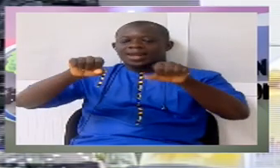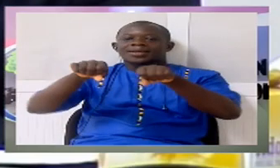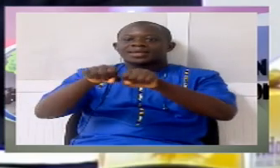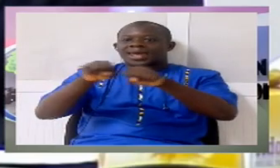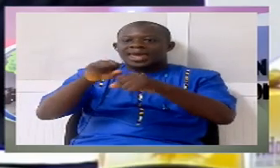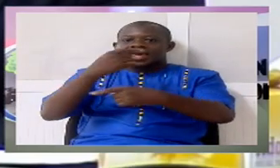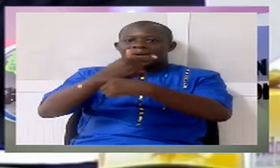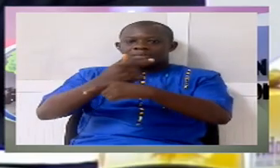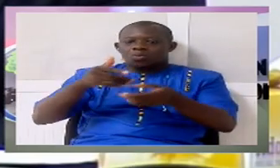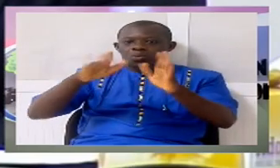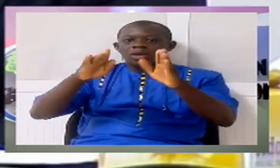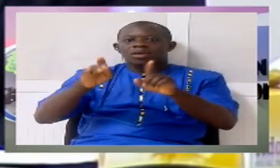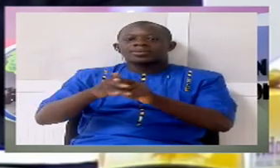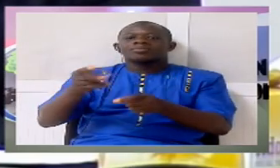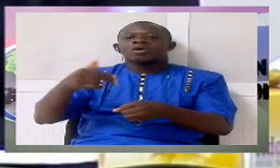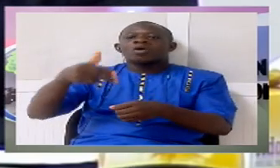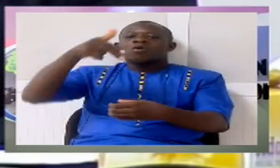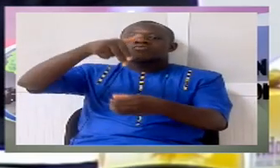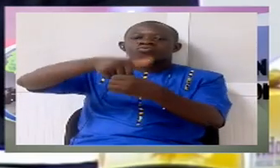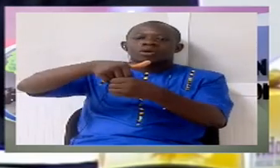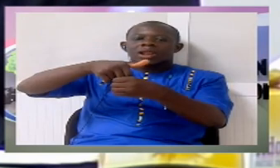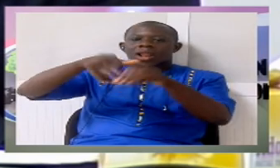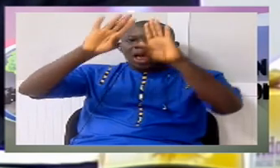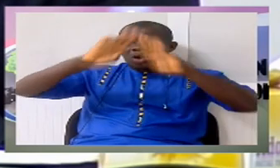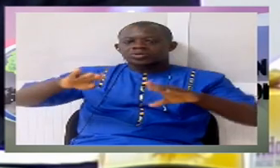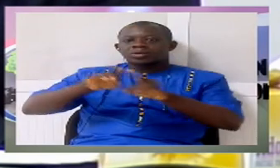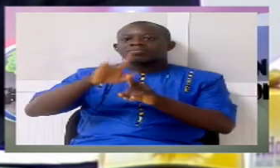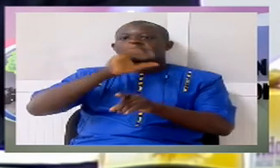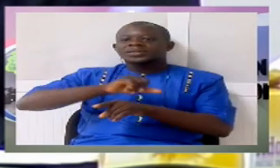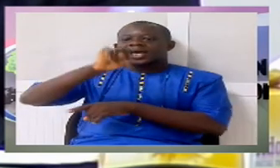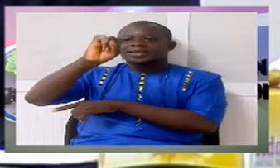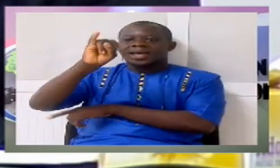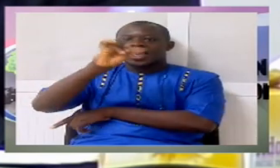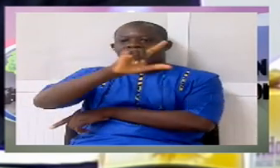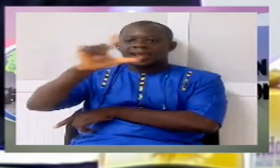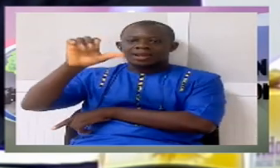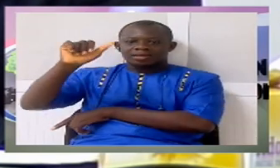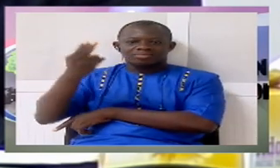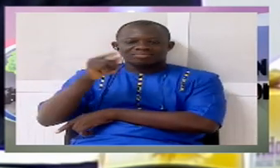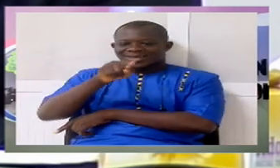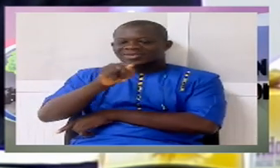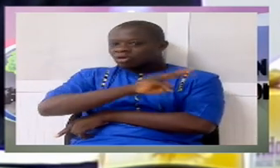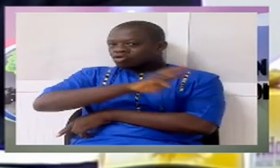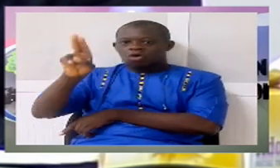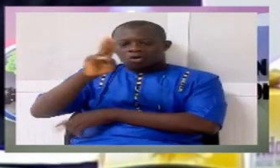Sillah. Bijilo by Elton. This was no accident. Sillah, li won du won accident de.